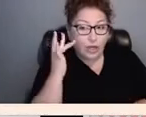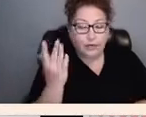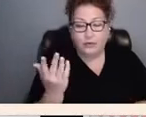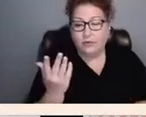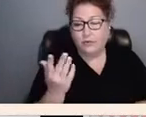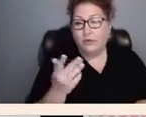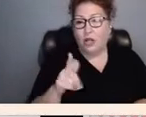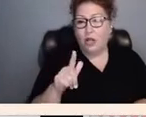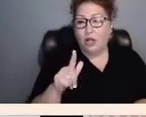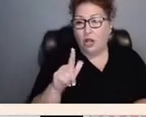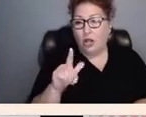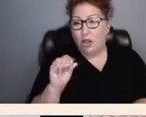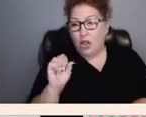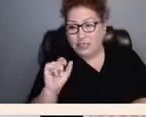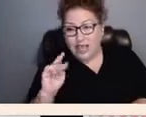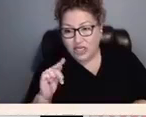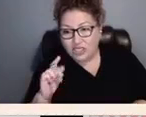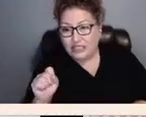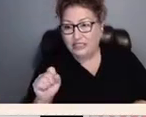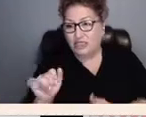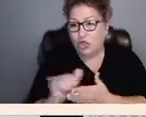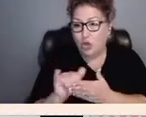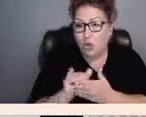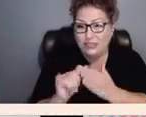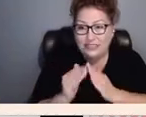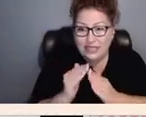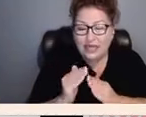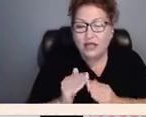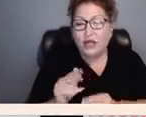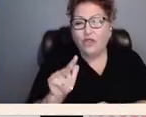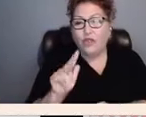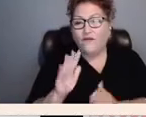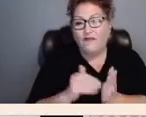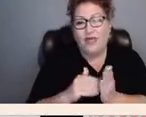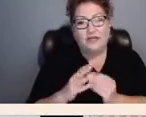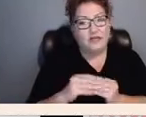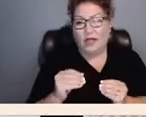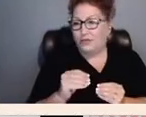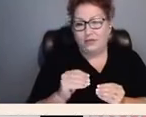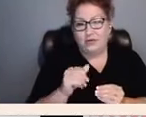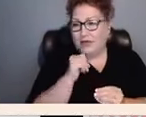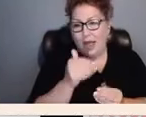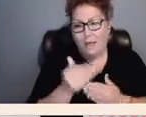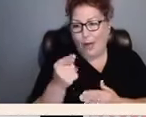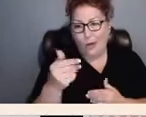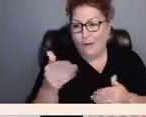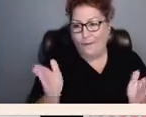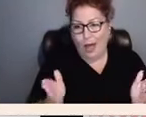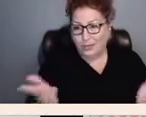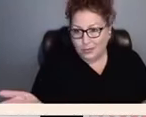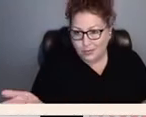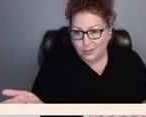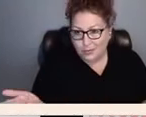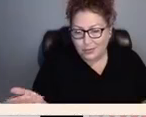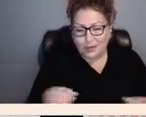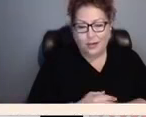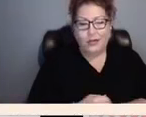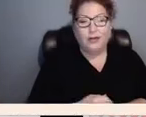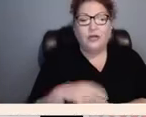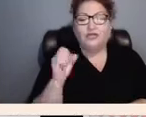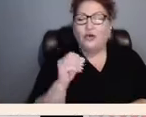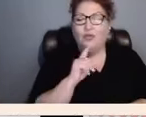Angeles, New York City, you know, $35,000, you know, wouldn't buy you a cardboard box. So, so really not a